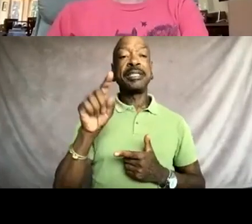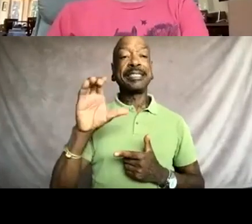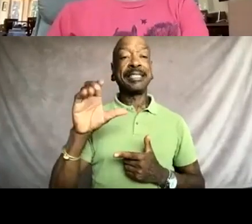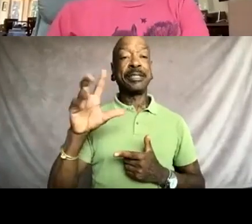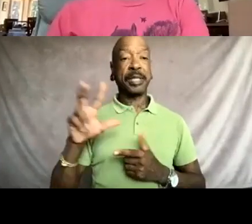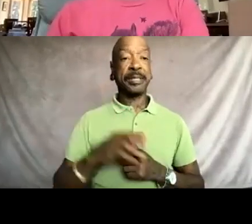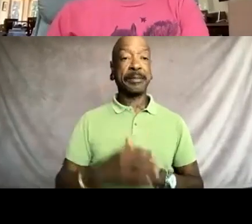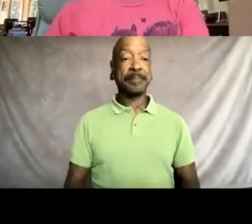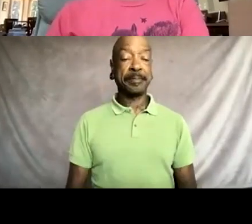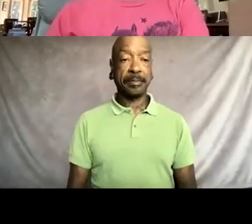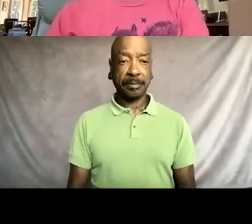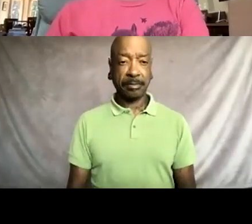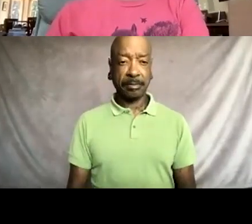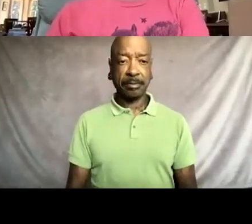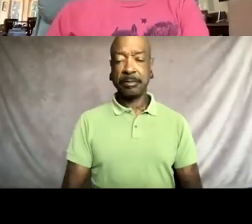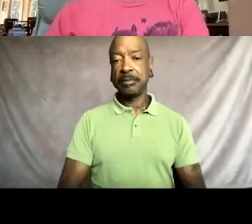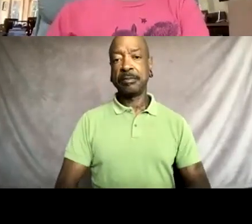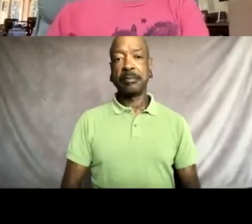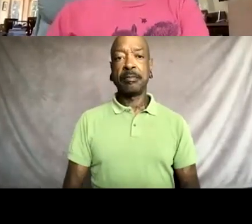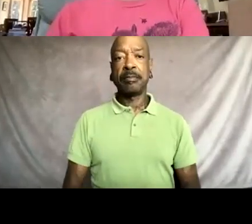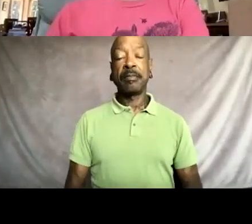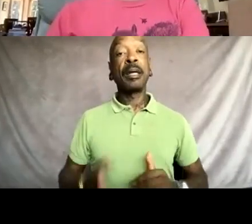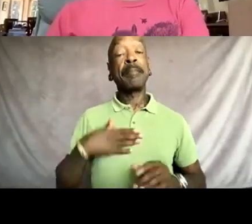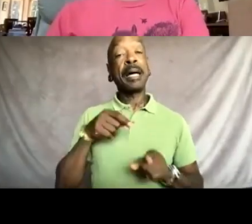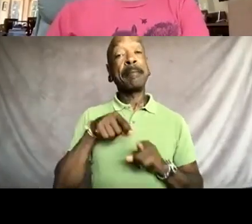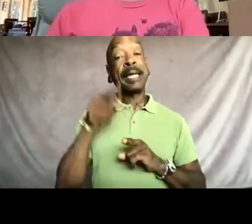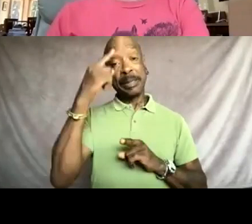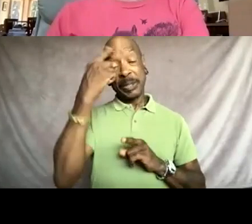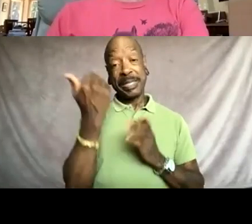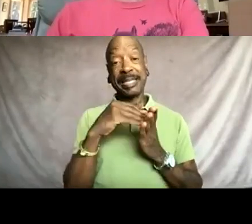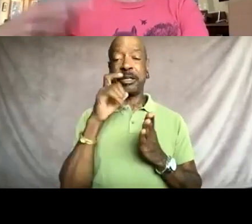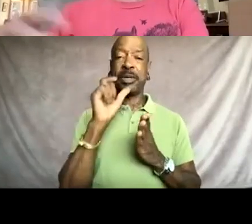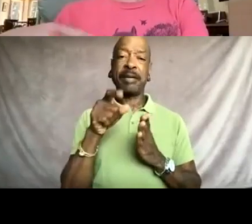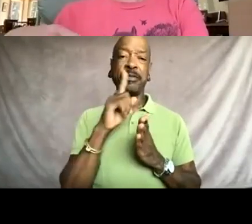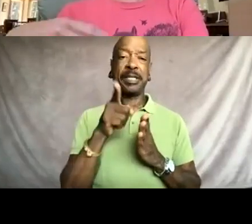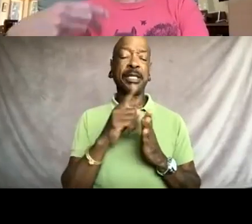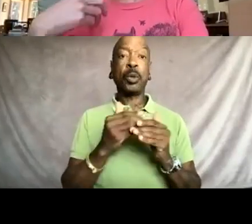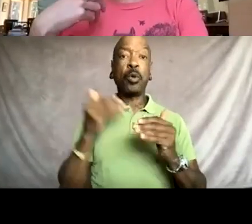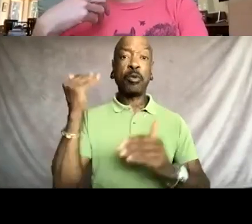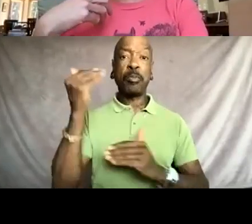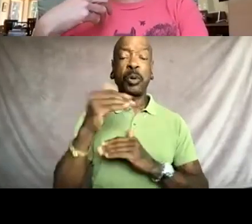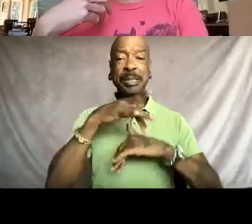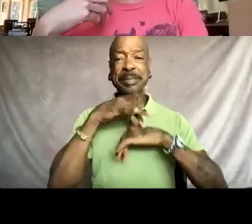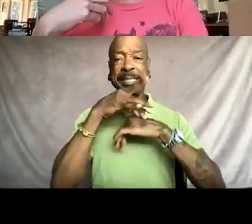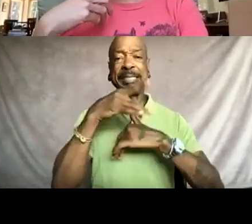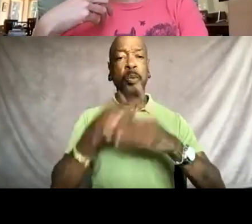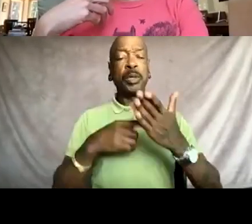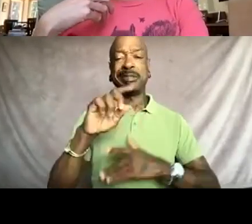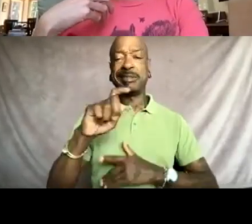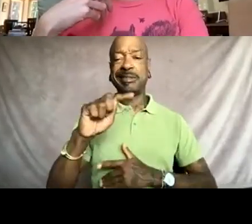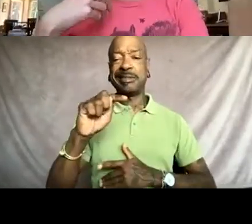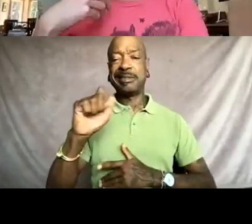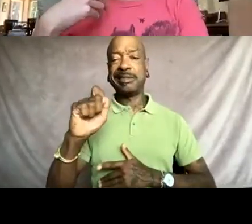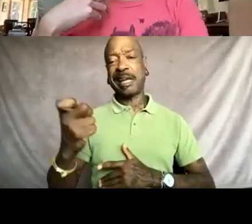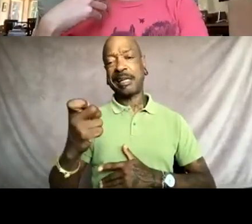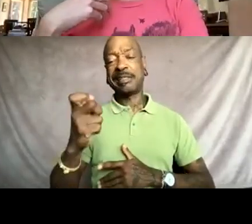So yeah, and my main thought again is just that, we don't have to go overboard obsessing about what tax category to choose,